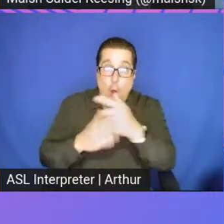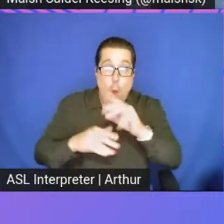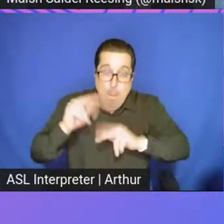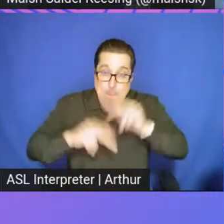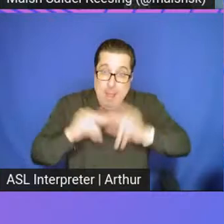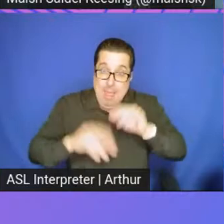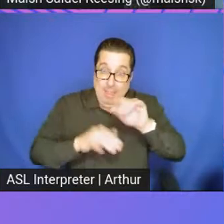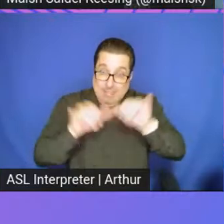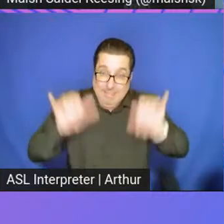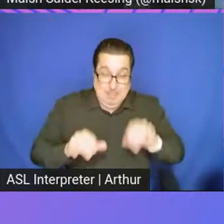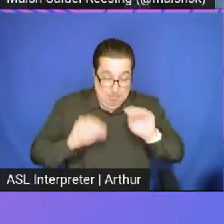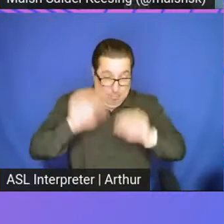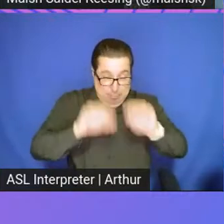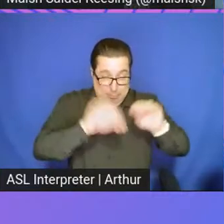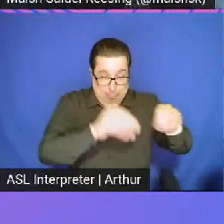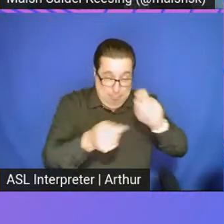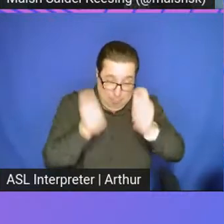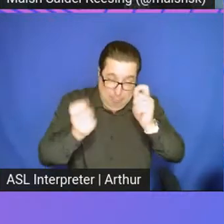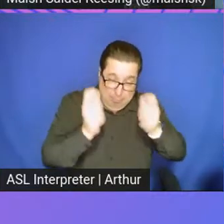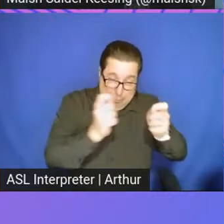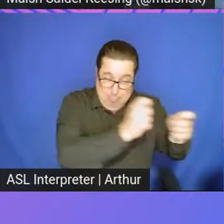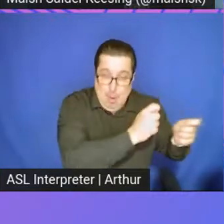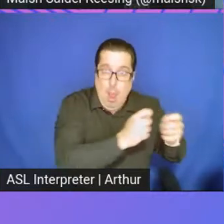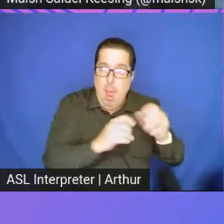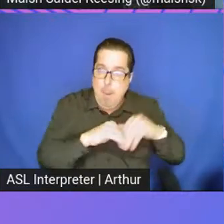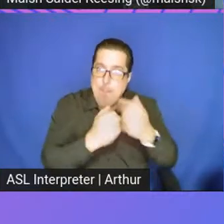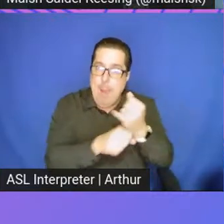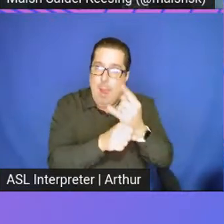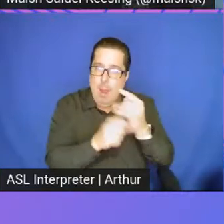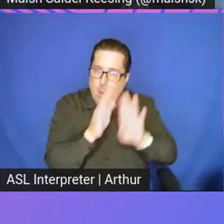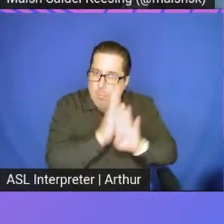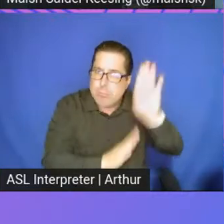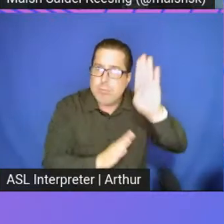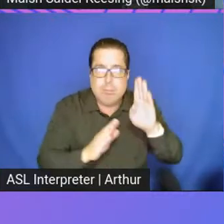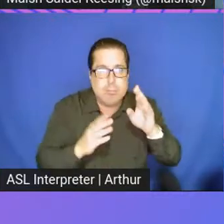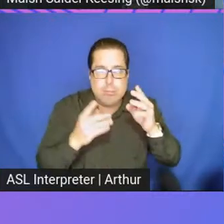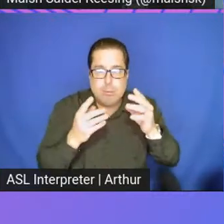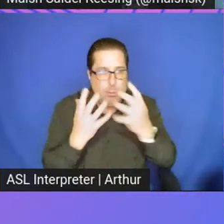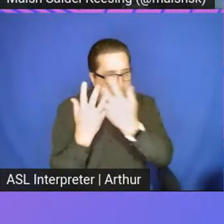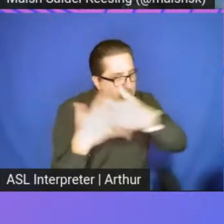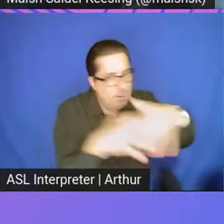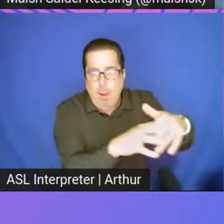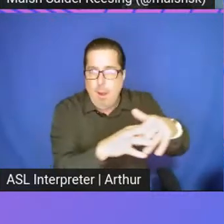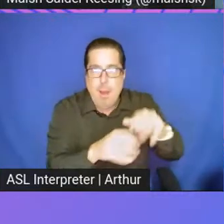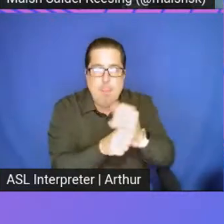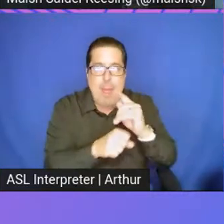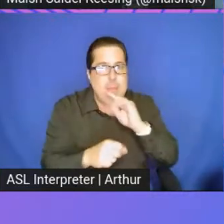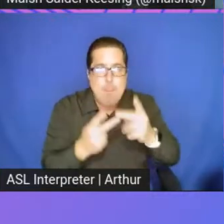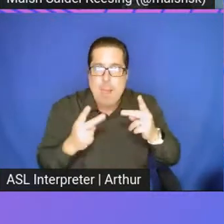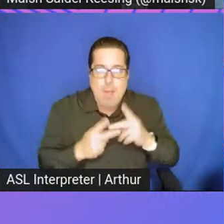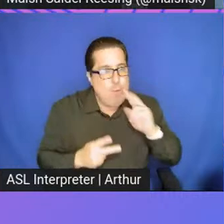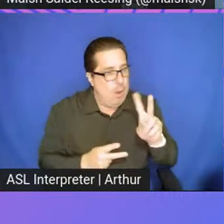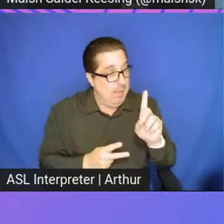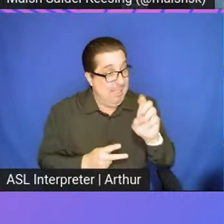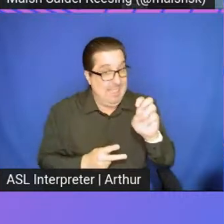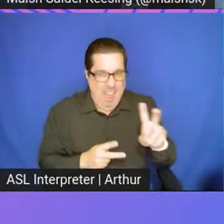us and work with all the teams to make this all happen and make a better place for the devs to get stuff done.